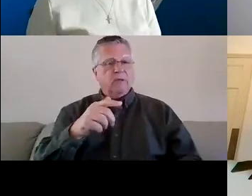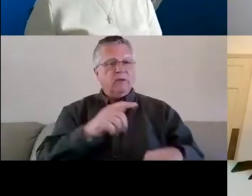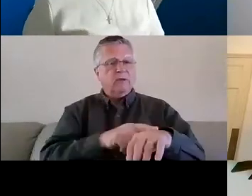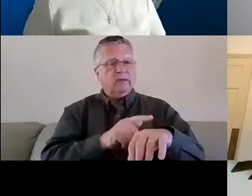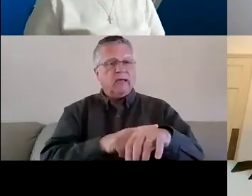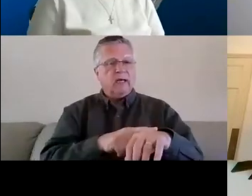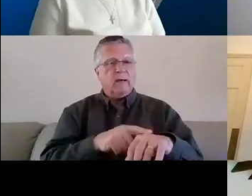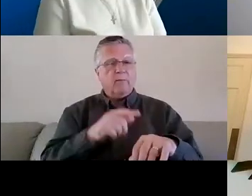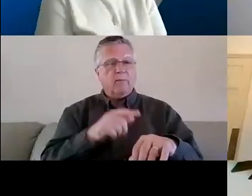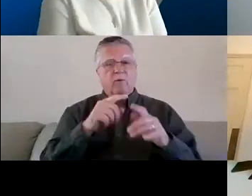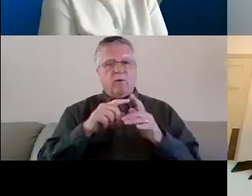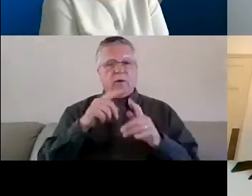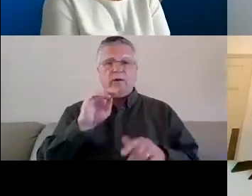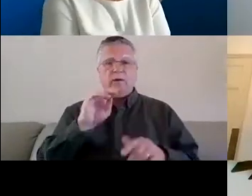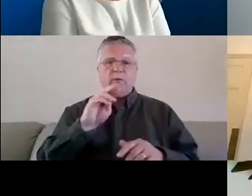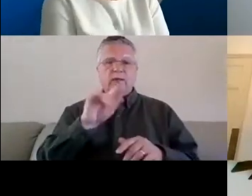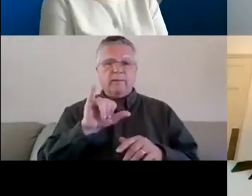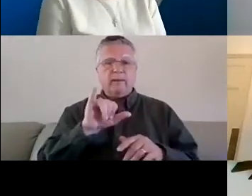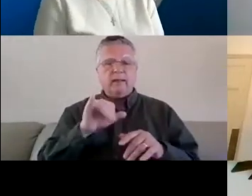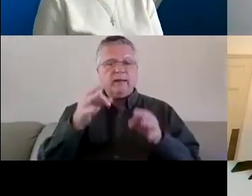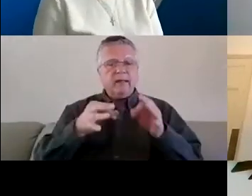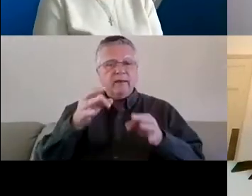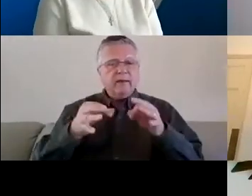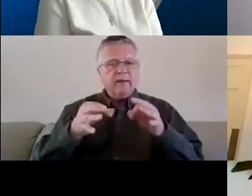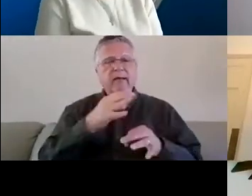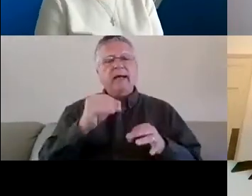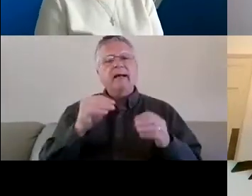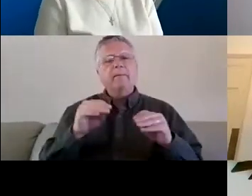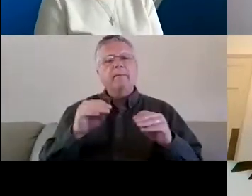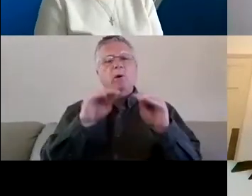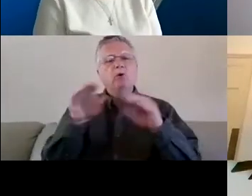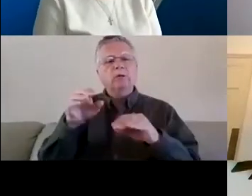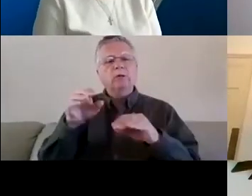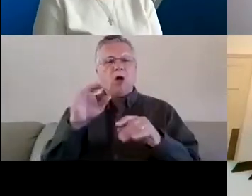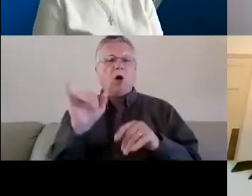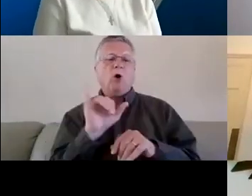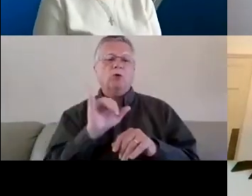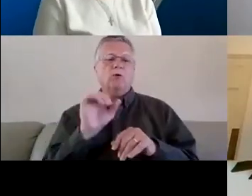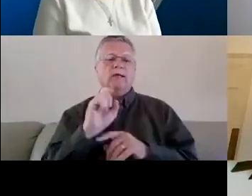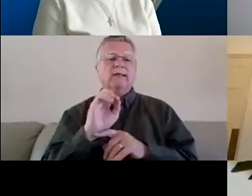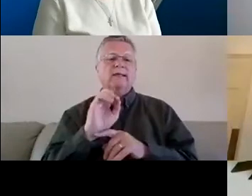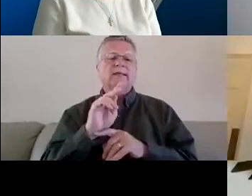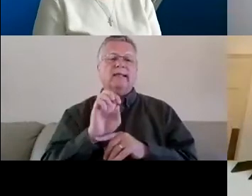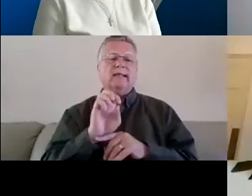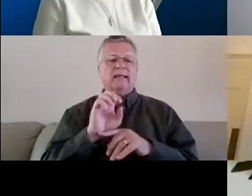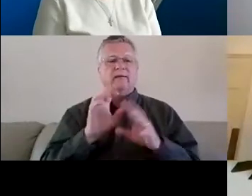then also motion for the executive session and the